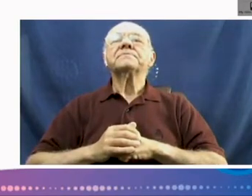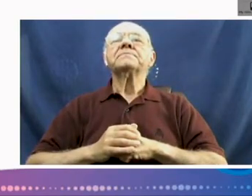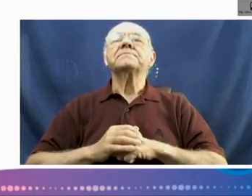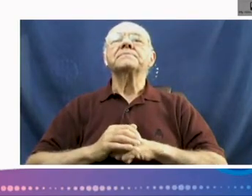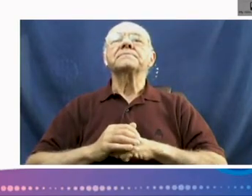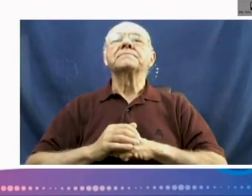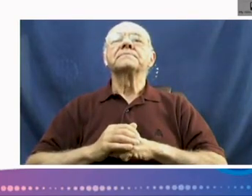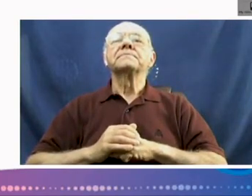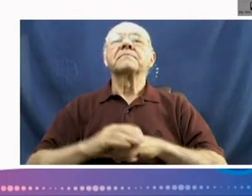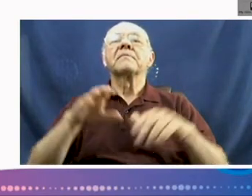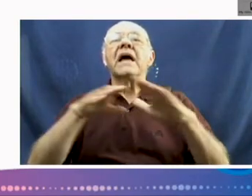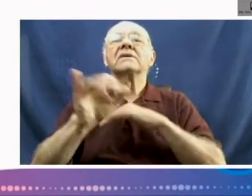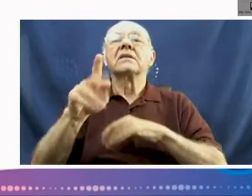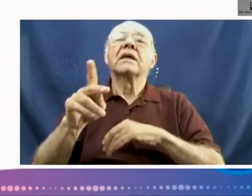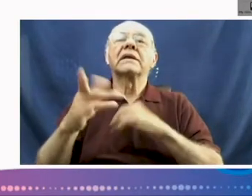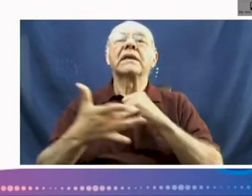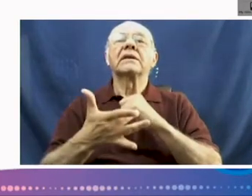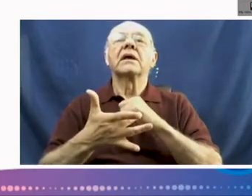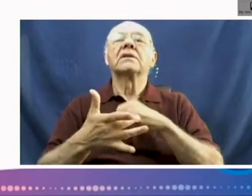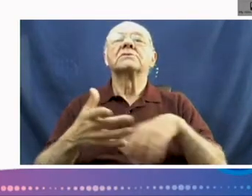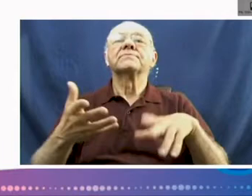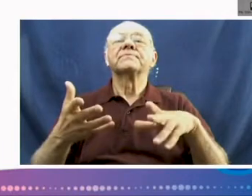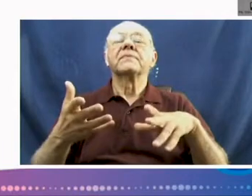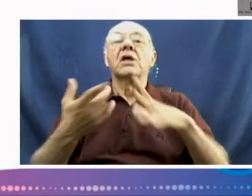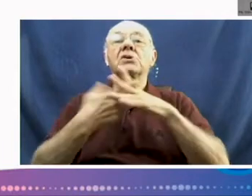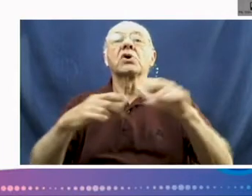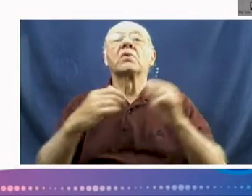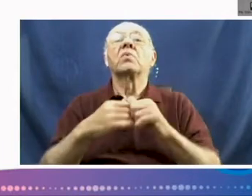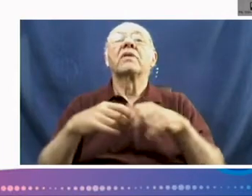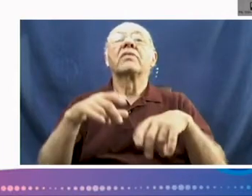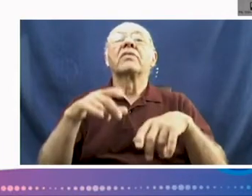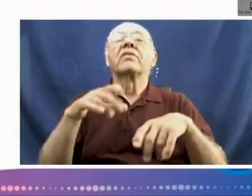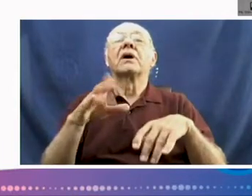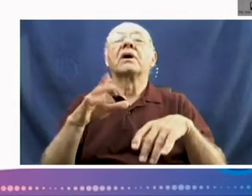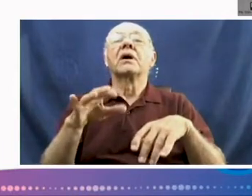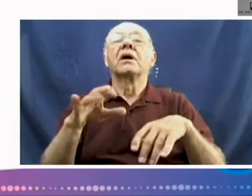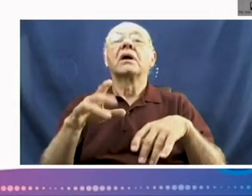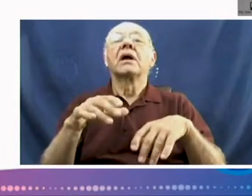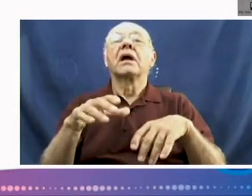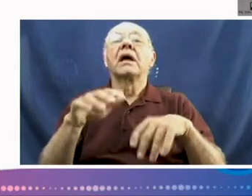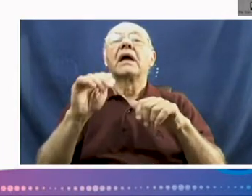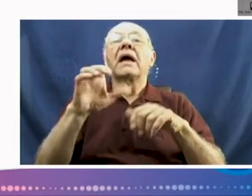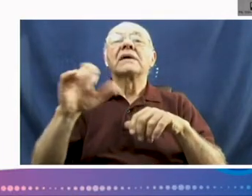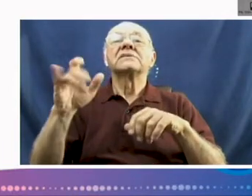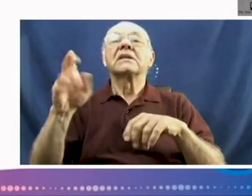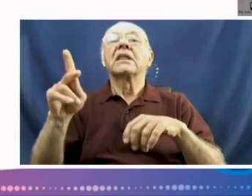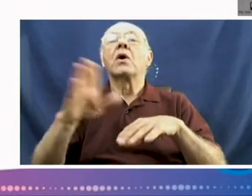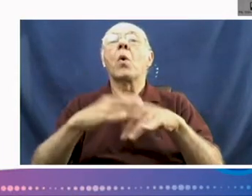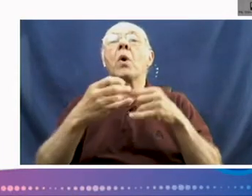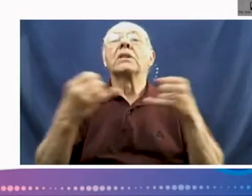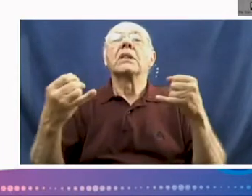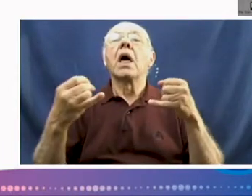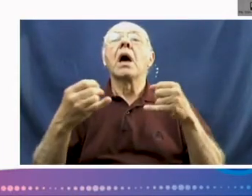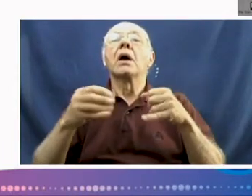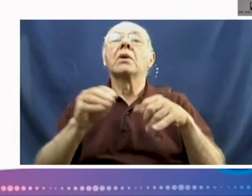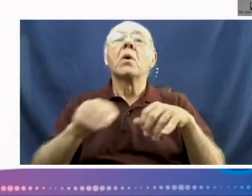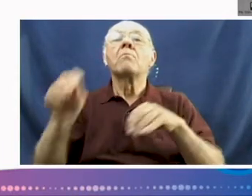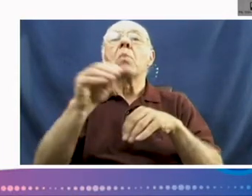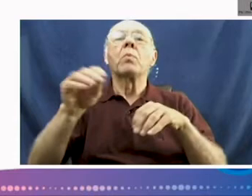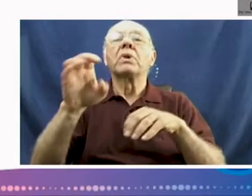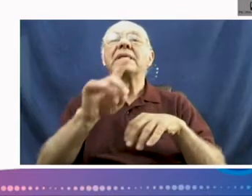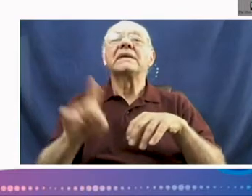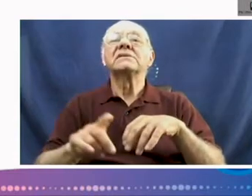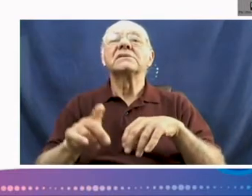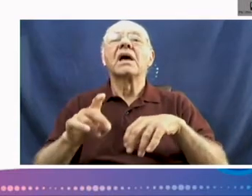Accessing technologies. So starting with accessing online and mobile app self-service platforms,